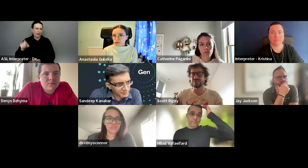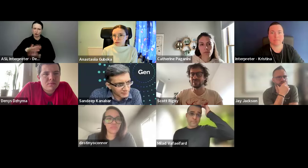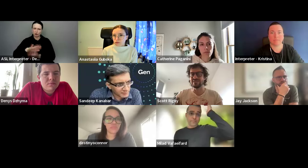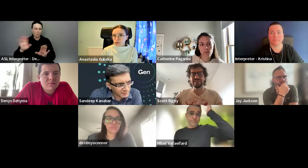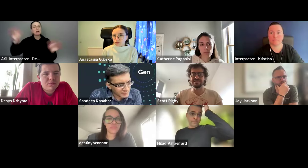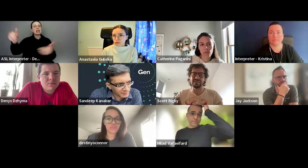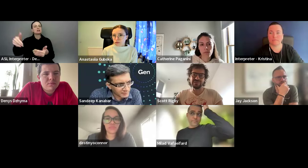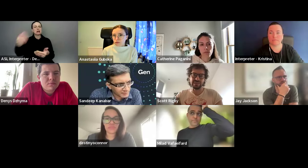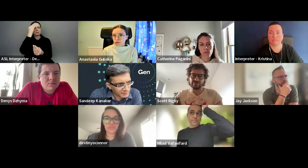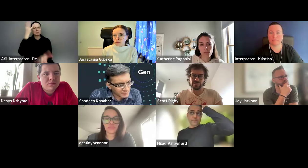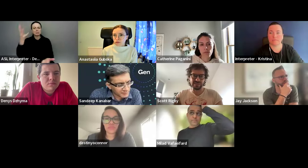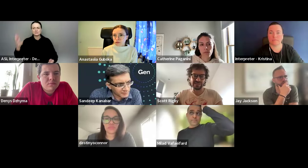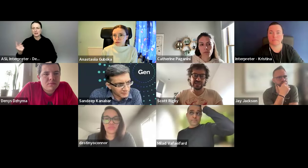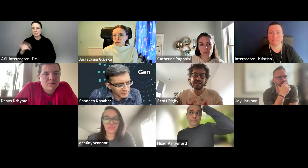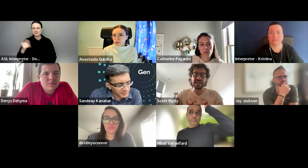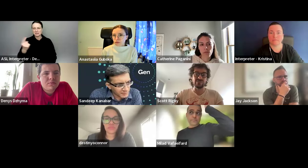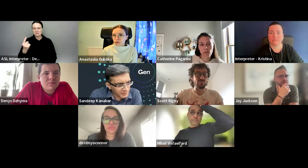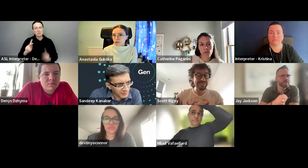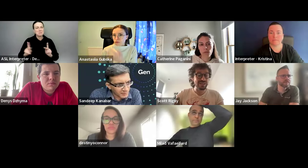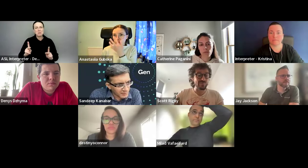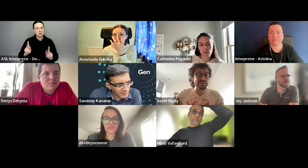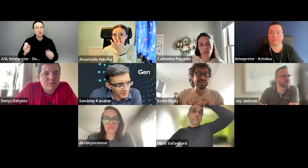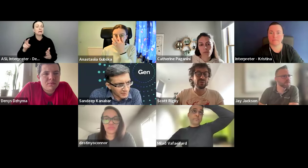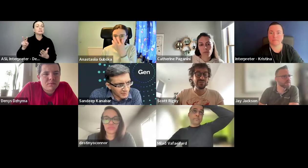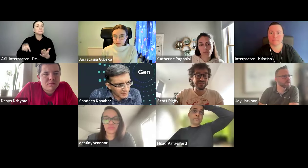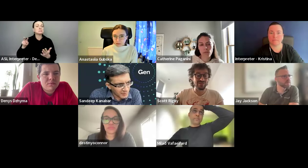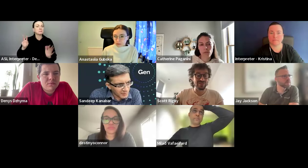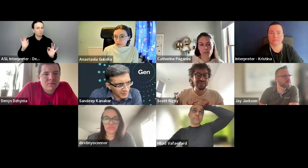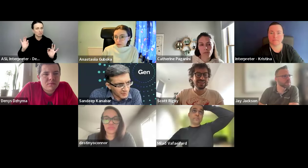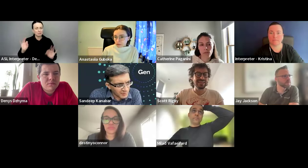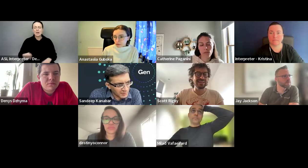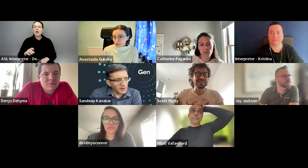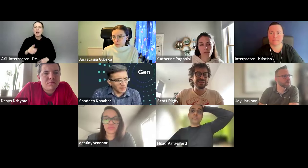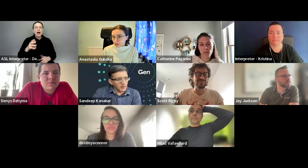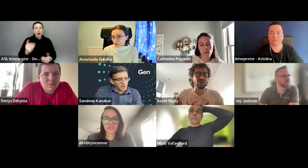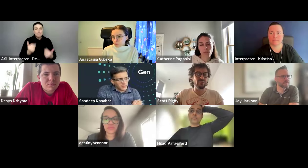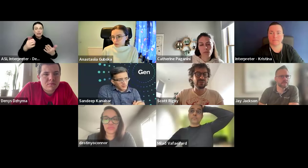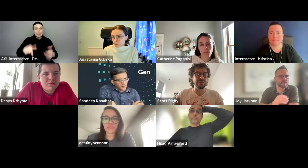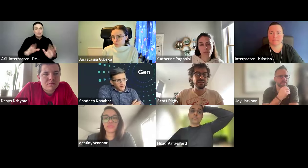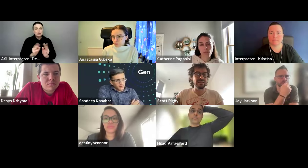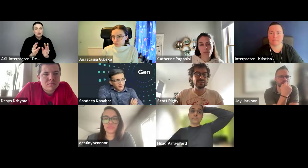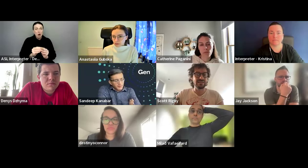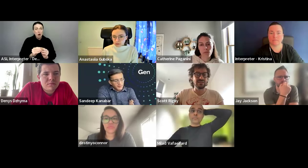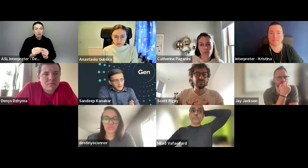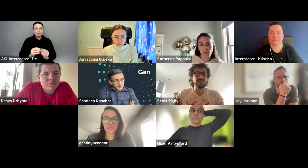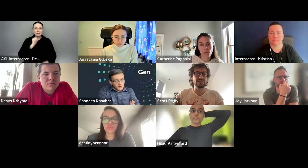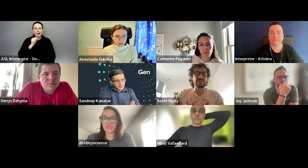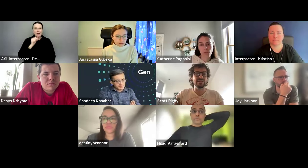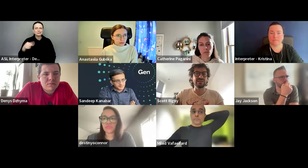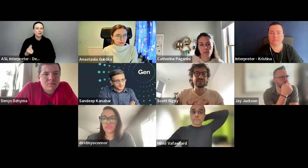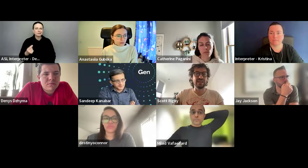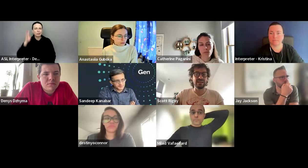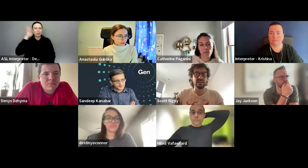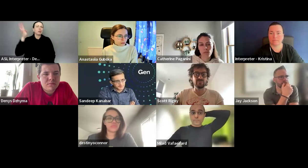an introduction, this is something that folks can see. And the reason that I'm bringing that up on this call is not just arbitrary. It's because